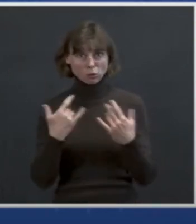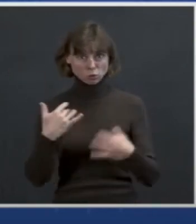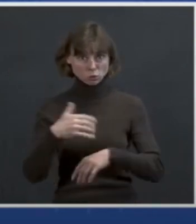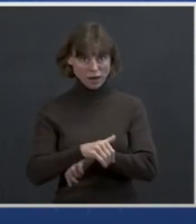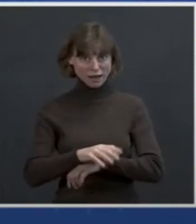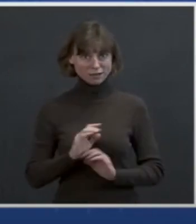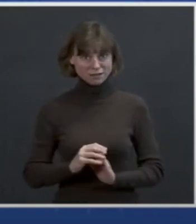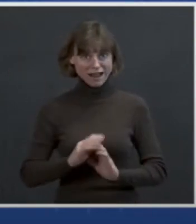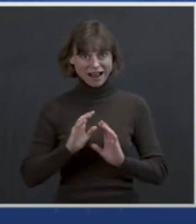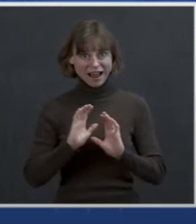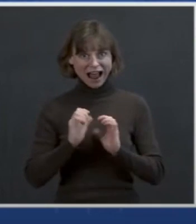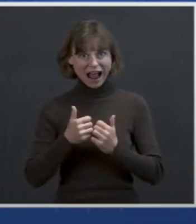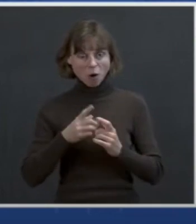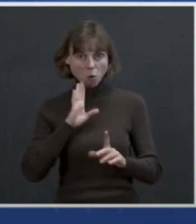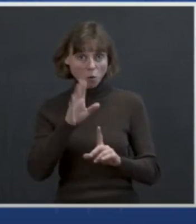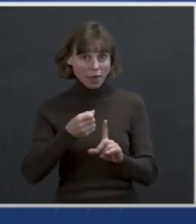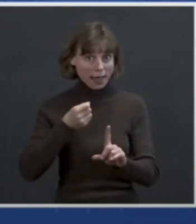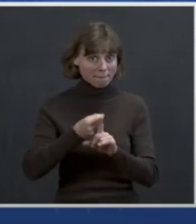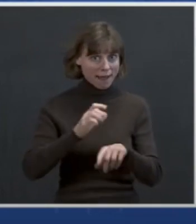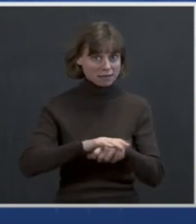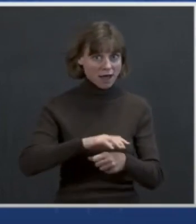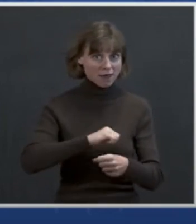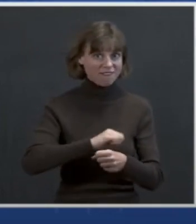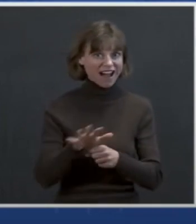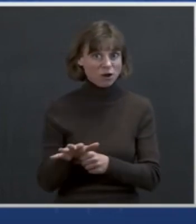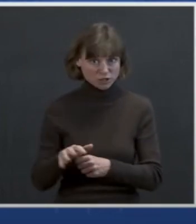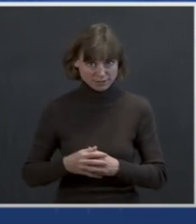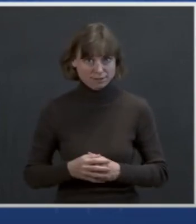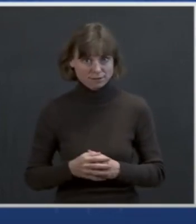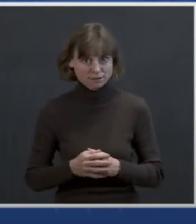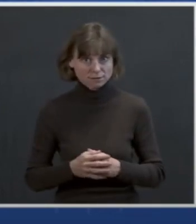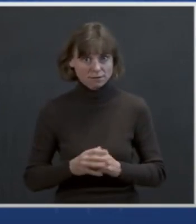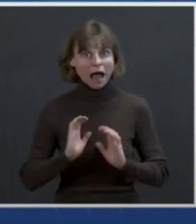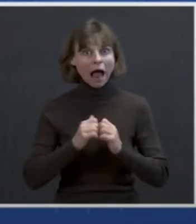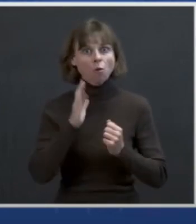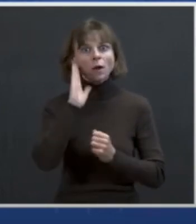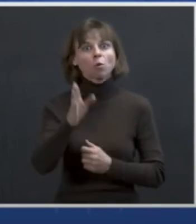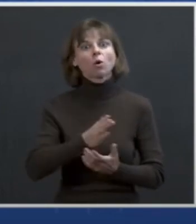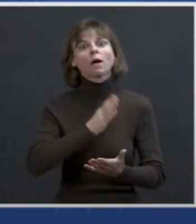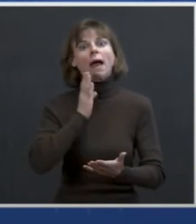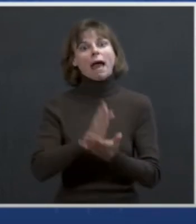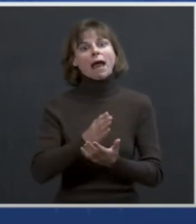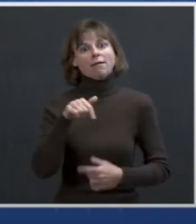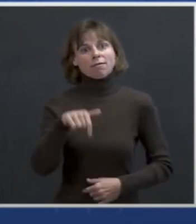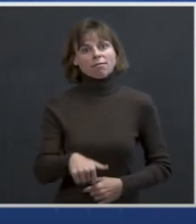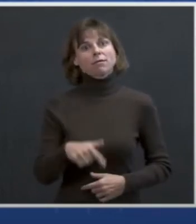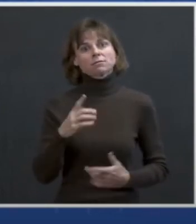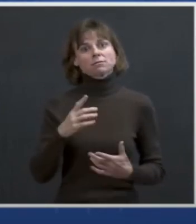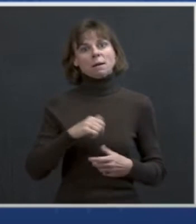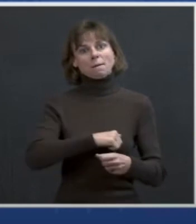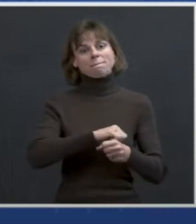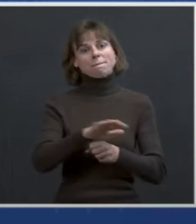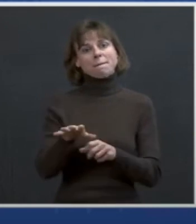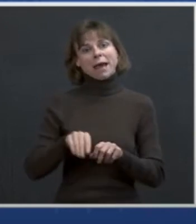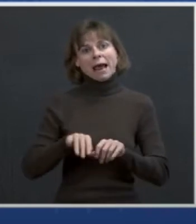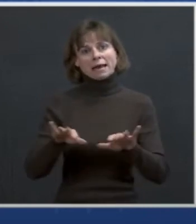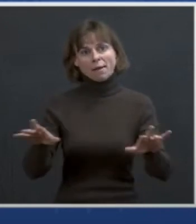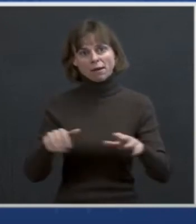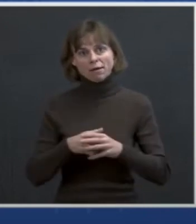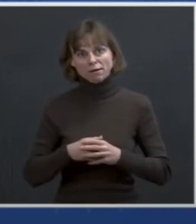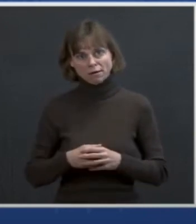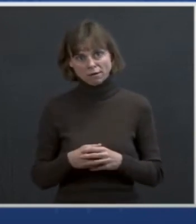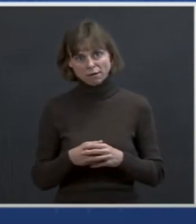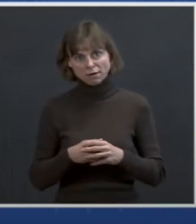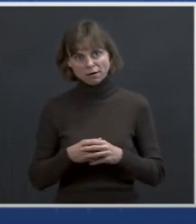on the virus and how we're going to end this pandemic. And we're going to talk at all the elements of the bill,